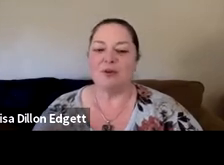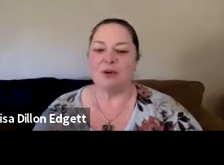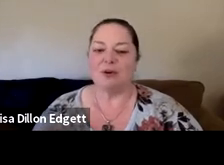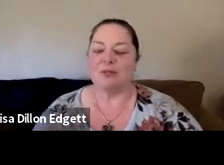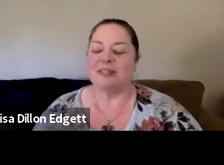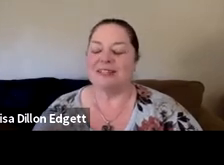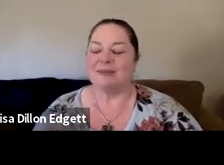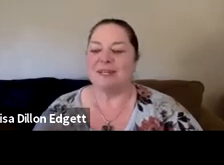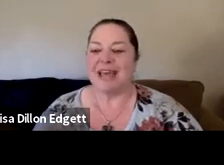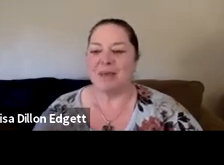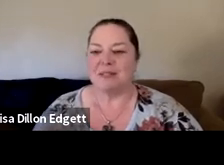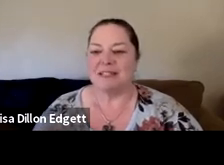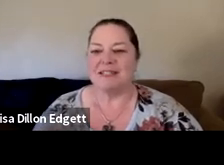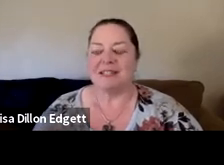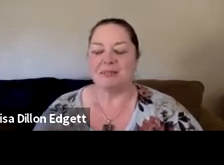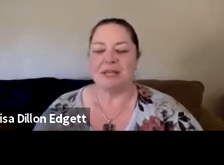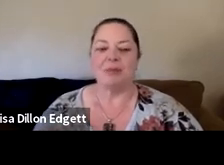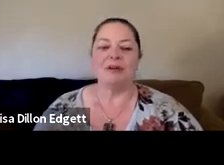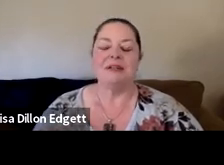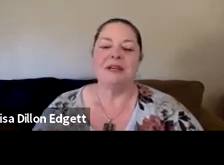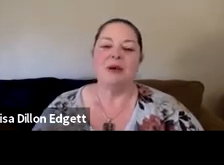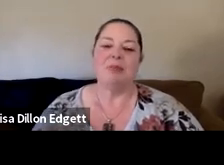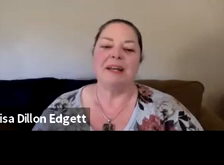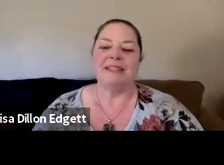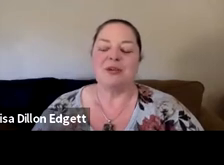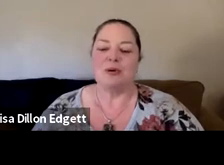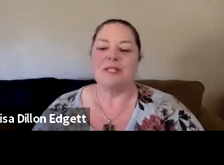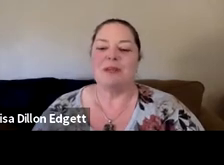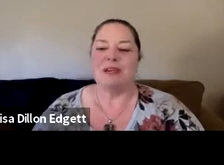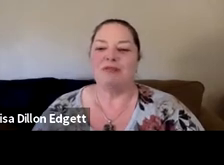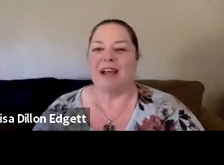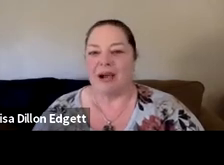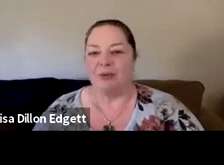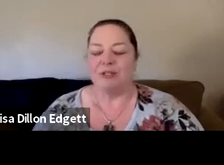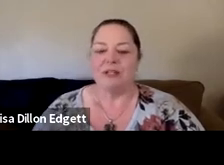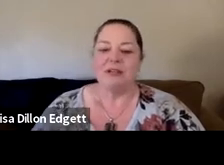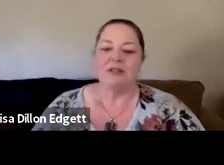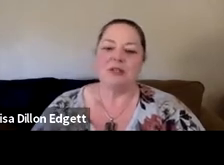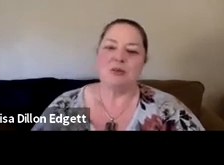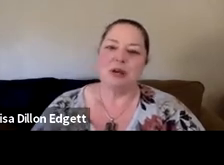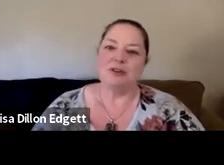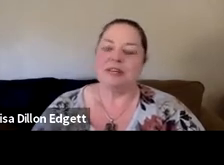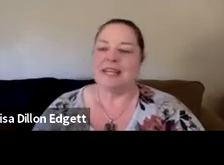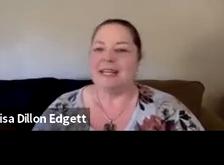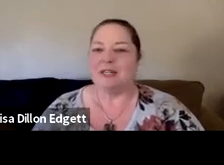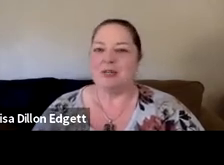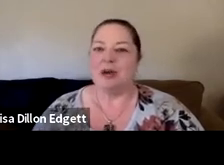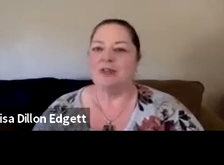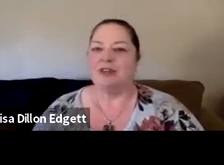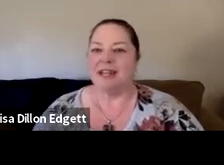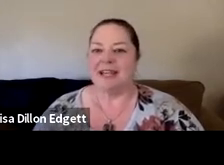of the course when it happens in September, but it's going to be around